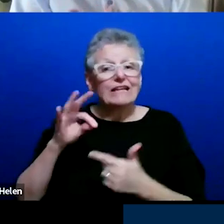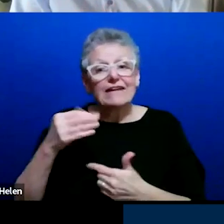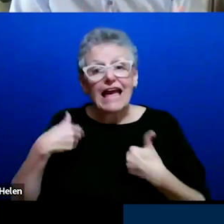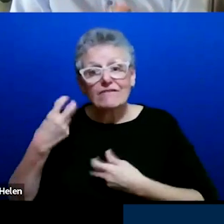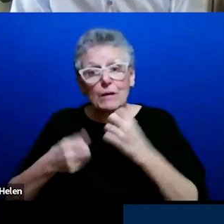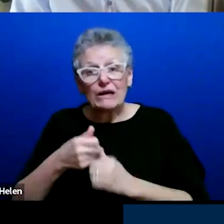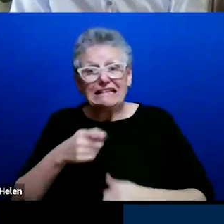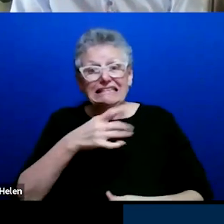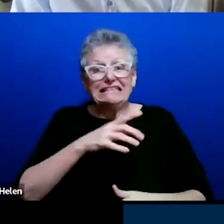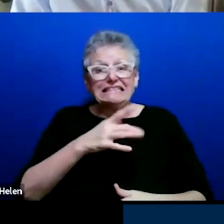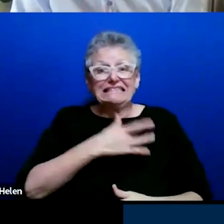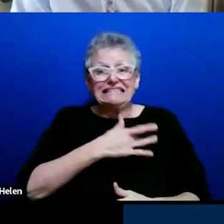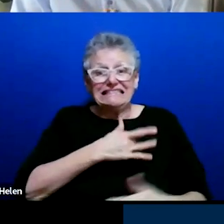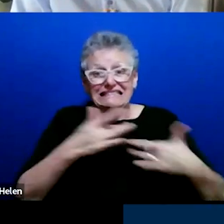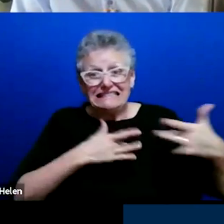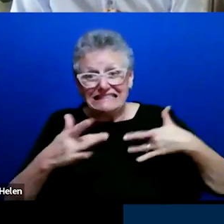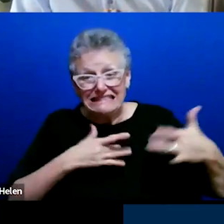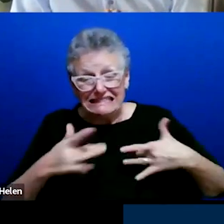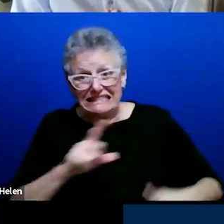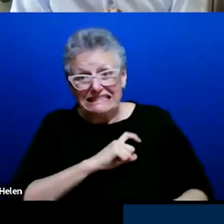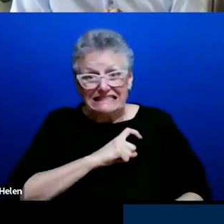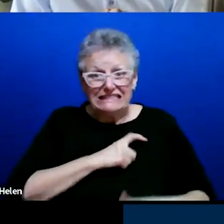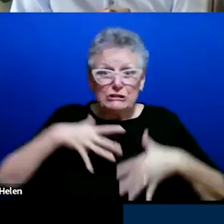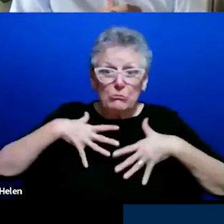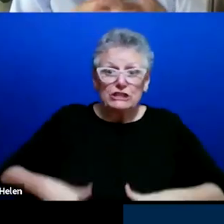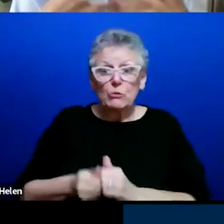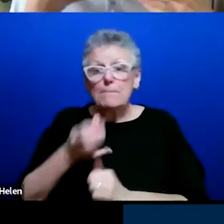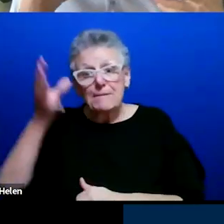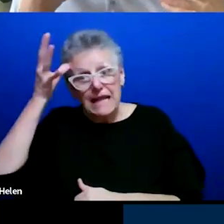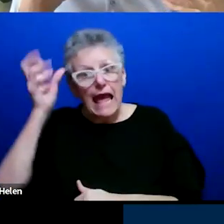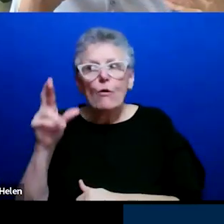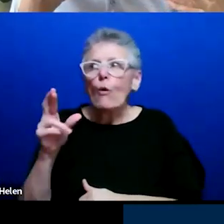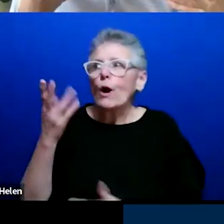with anxiety or depression in mom and dad, or